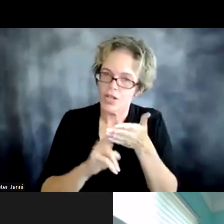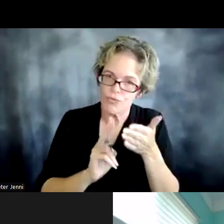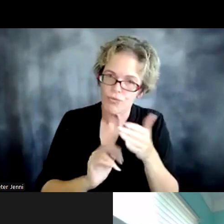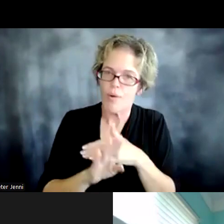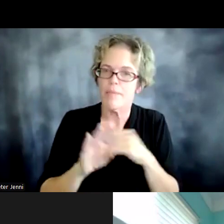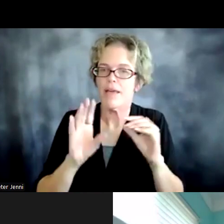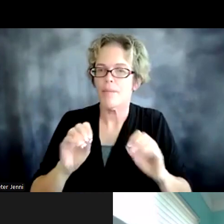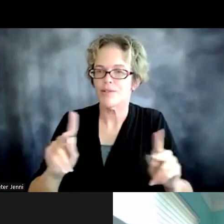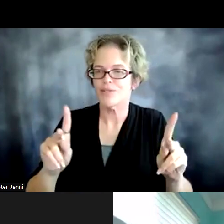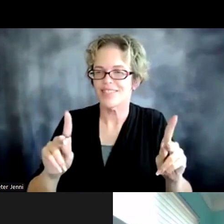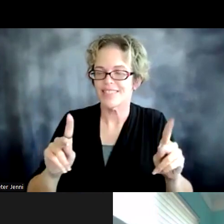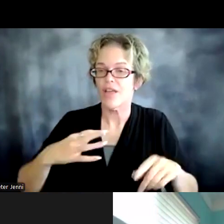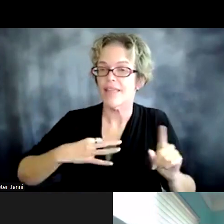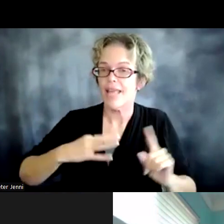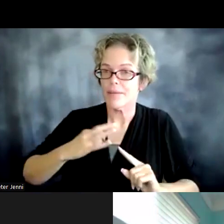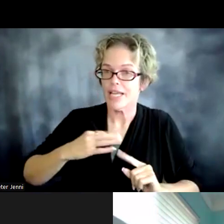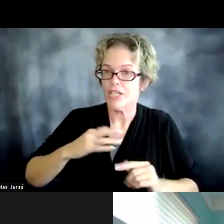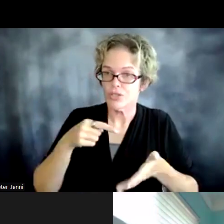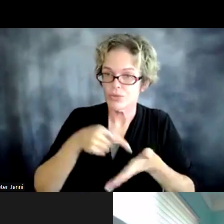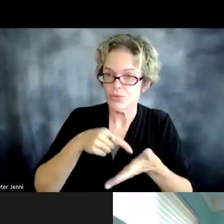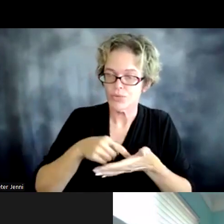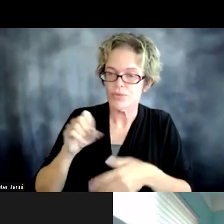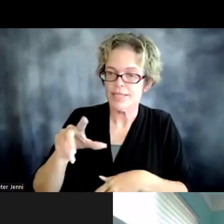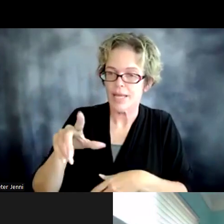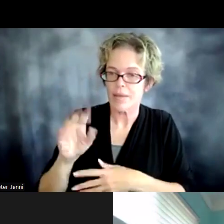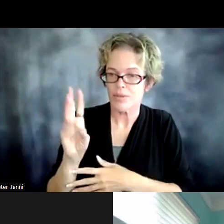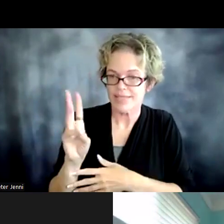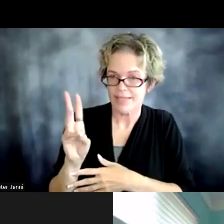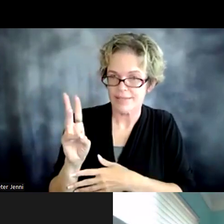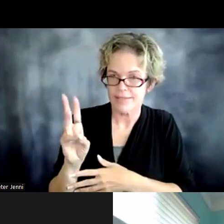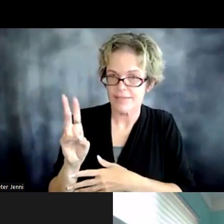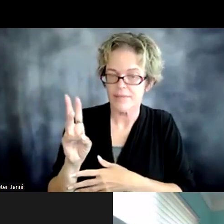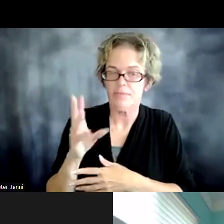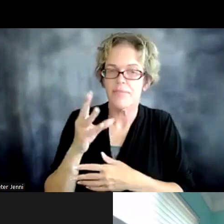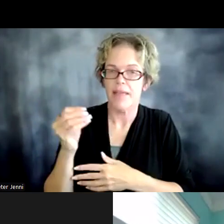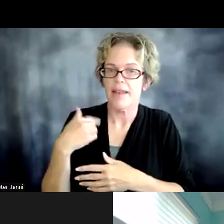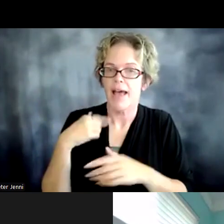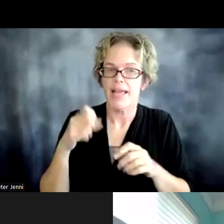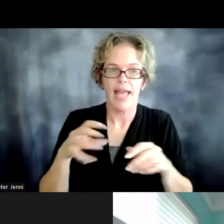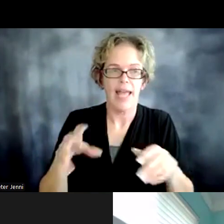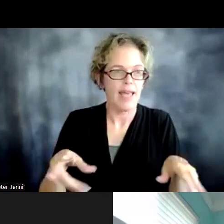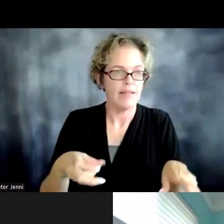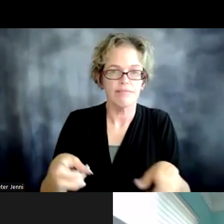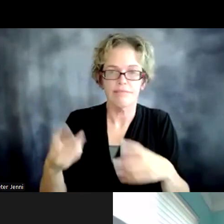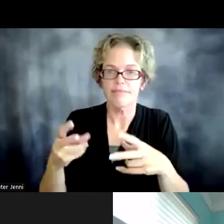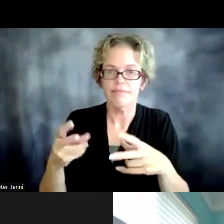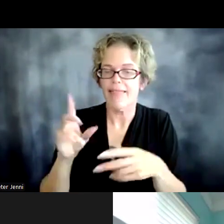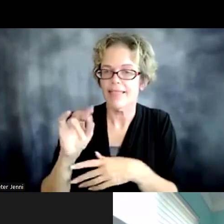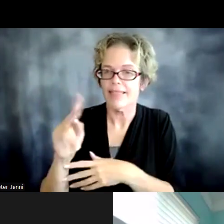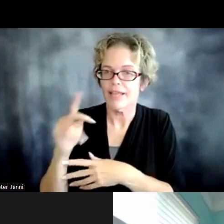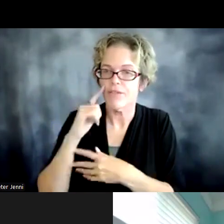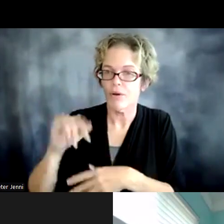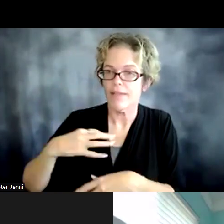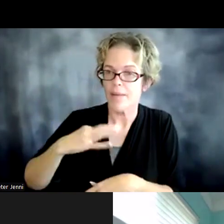So the application is due September 6th, and I can put the link for the application and